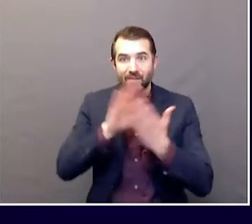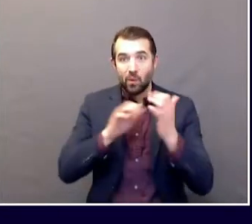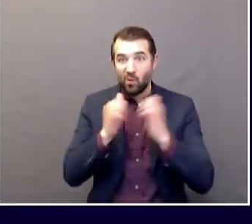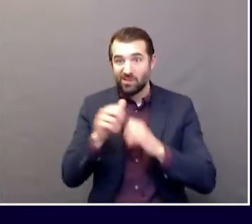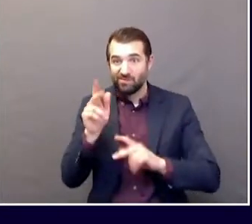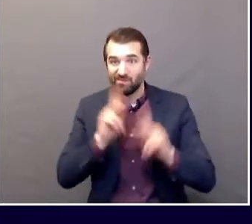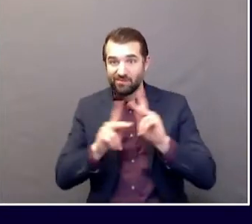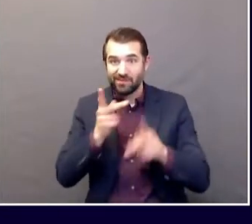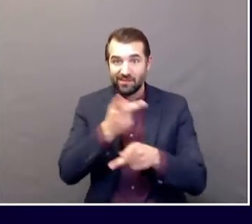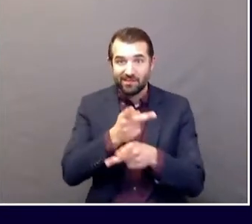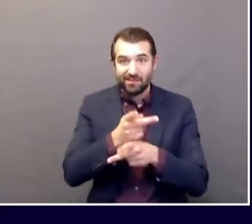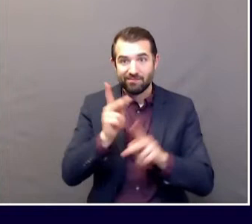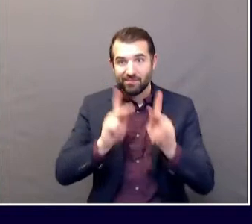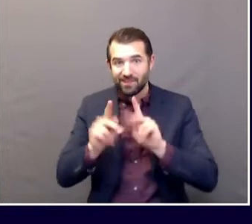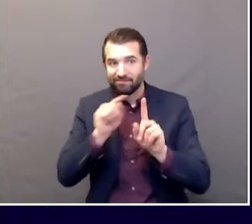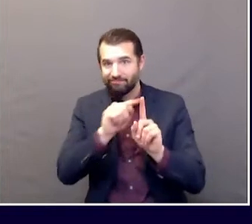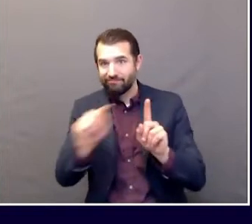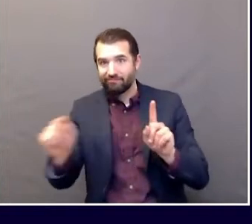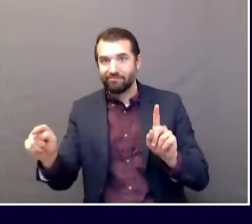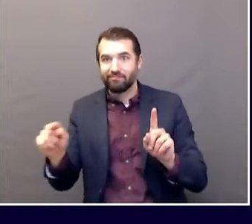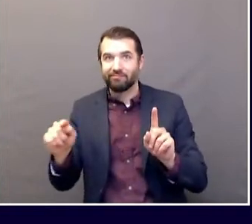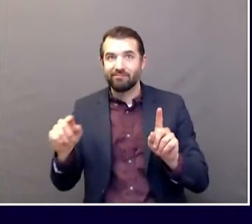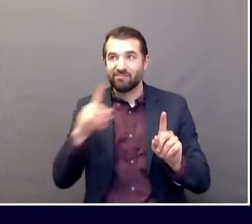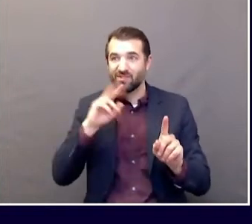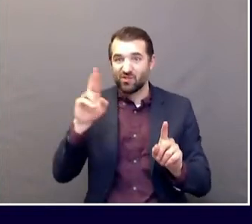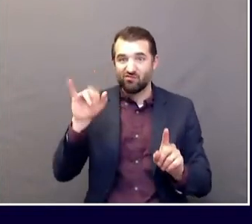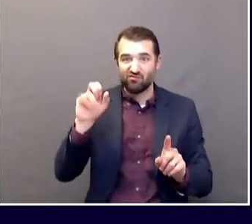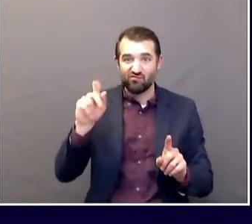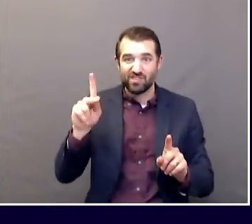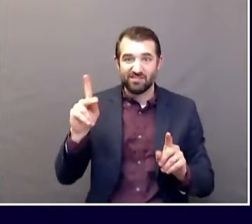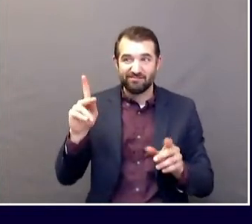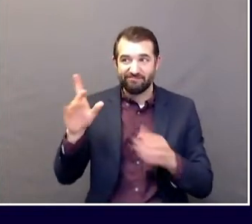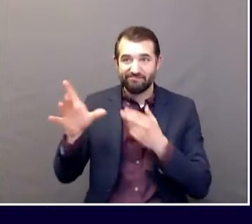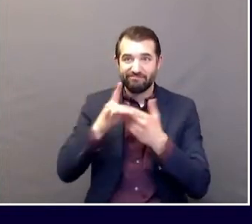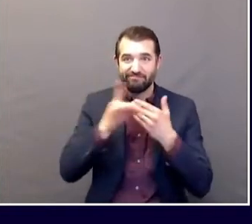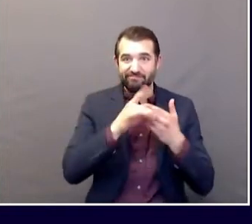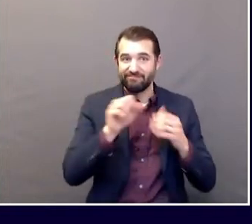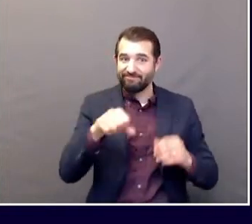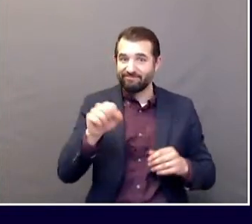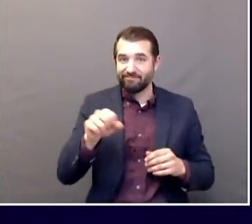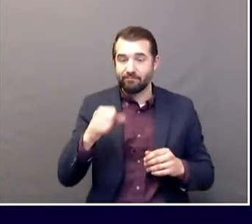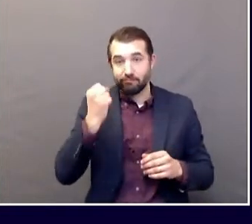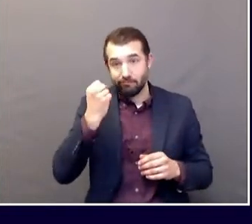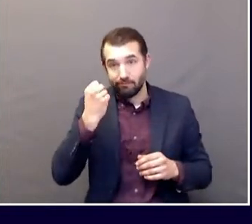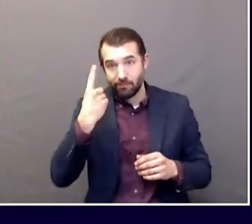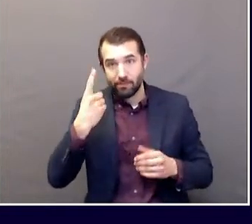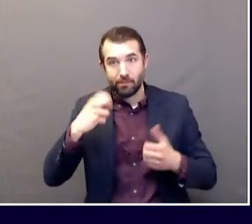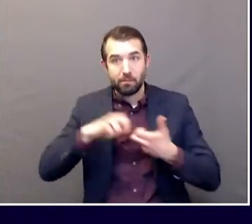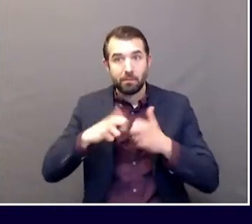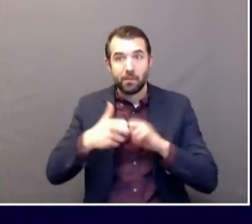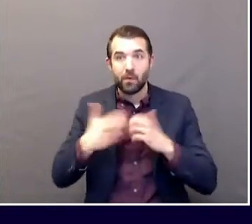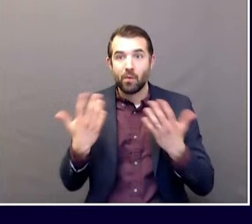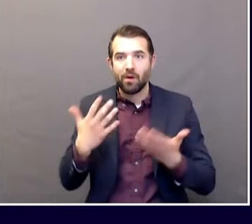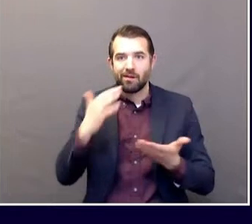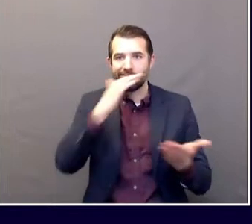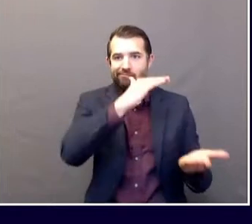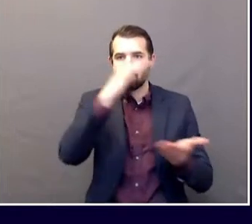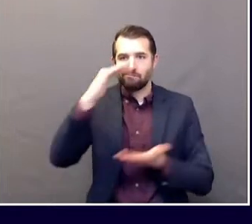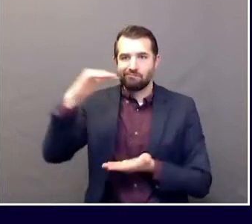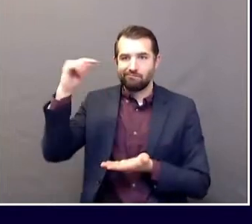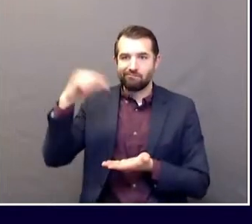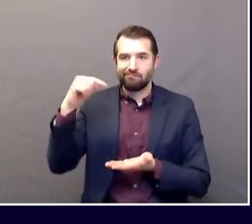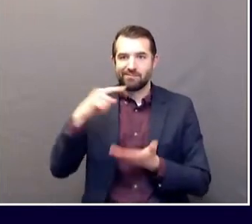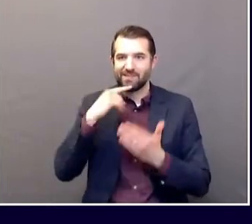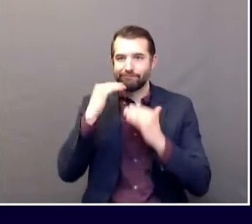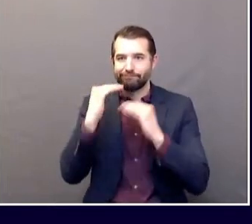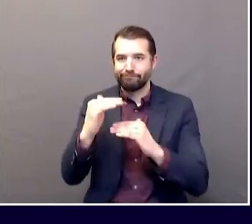people, being at risk on those front lines. Yet with our vaccine supply remaining constrained, it is not